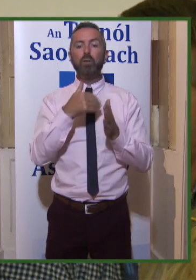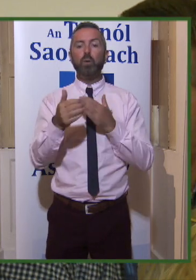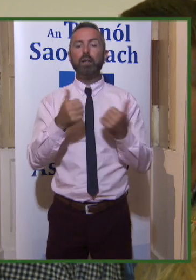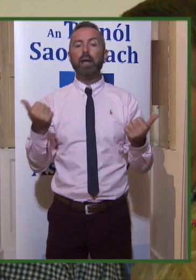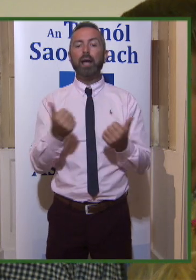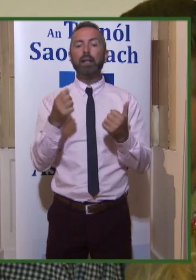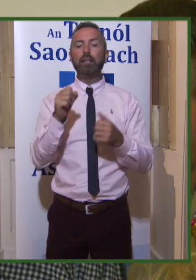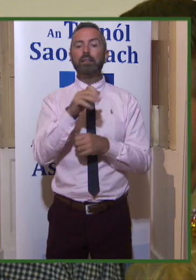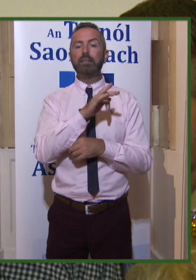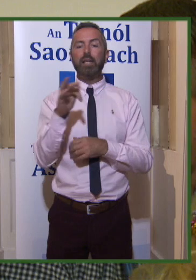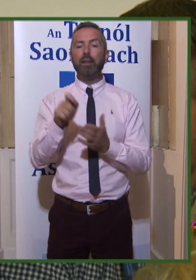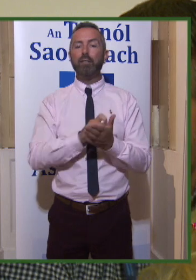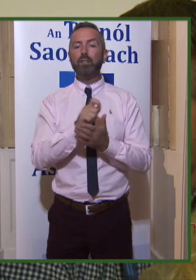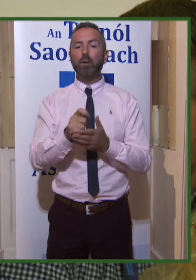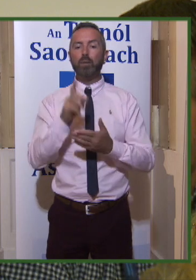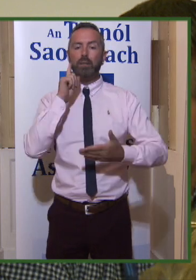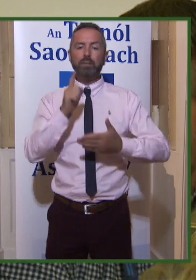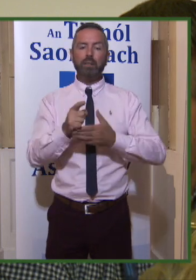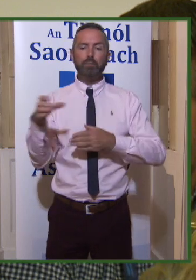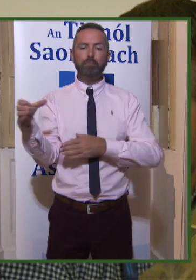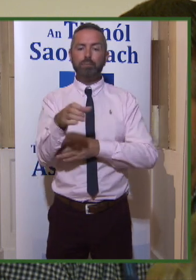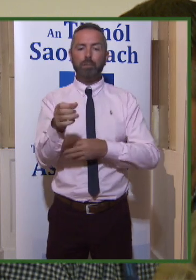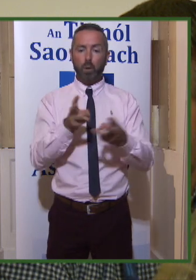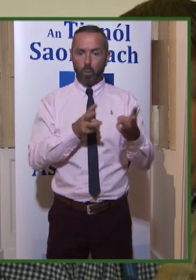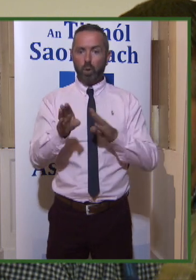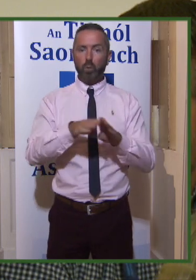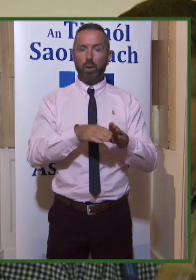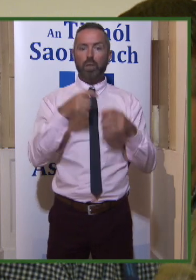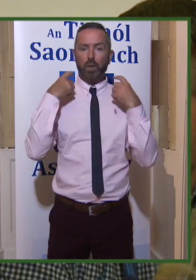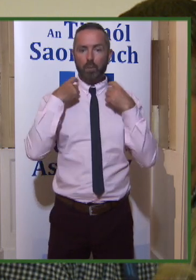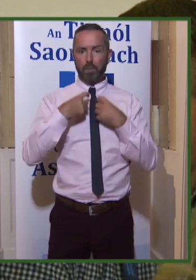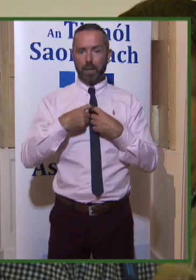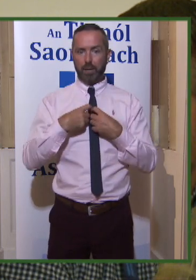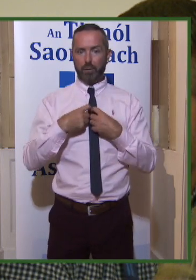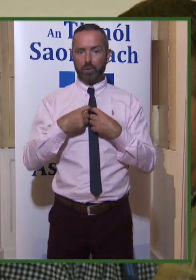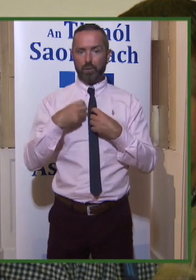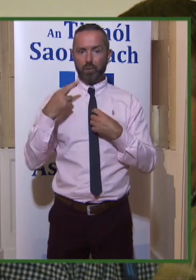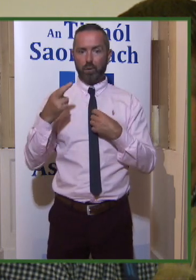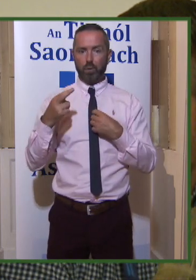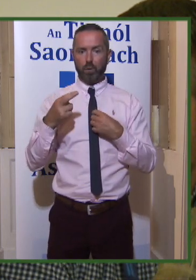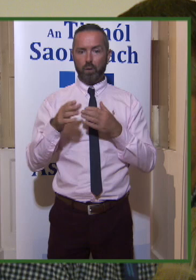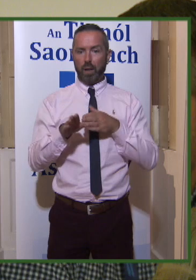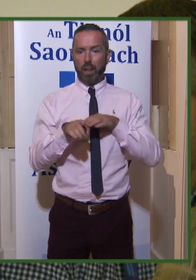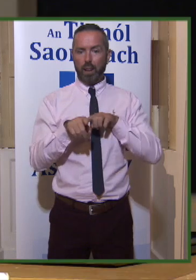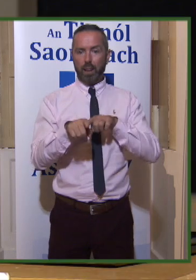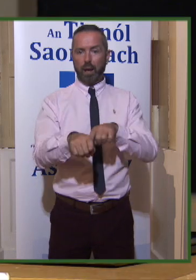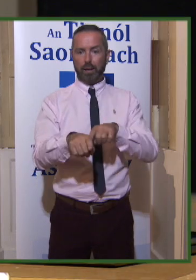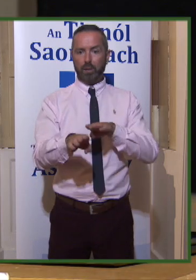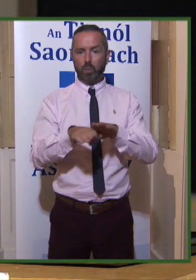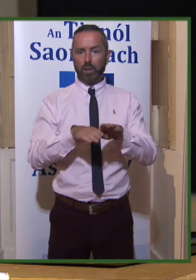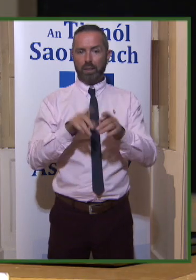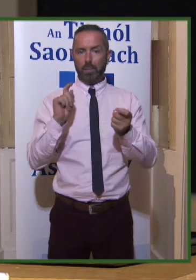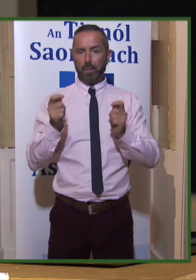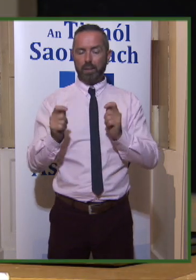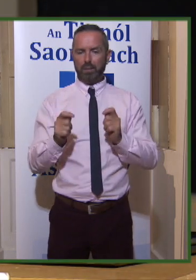staff nominated or chosen to work with the Mayor are aligned to the Mayor's term limit. Sorry, I'm unclear what the amendment is. It's